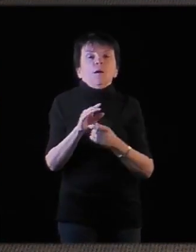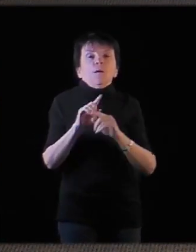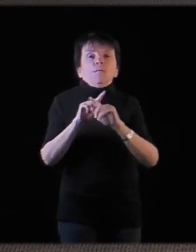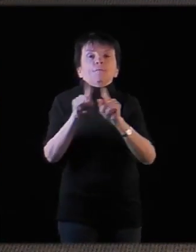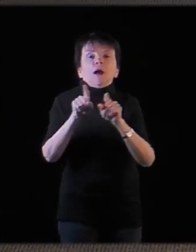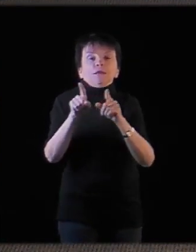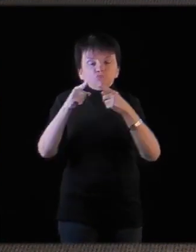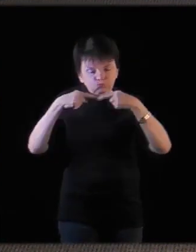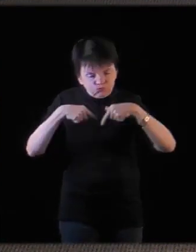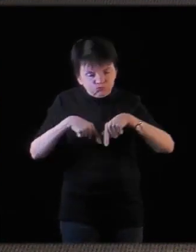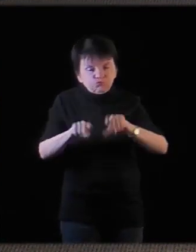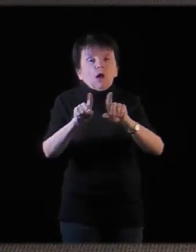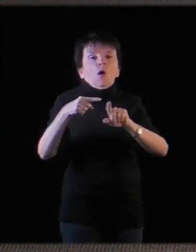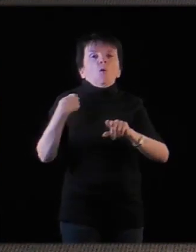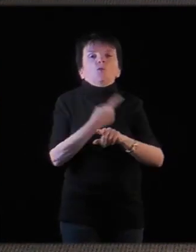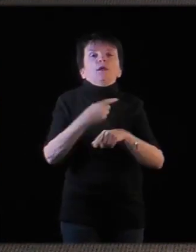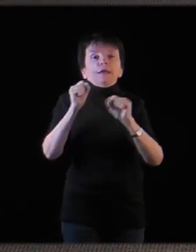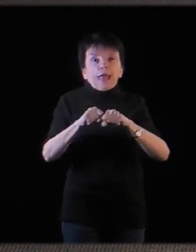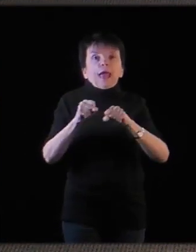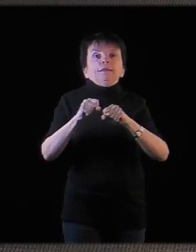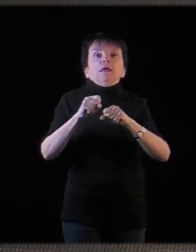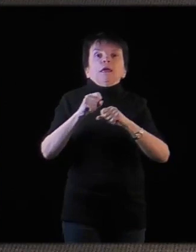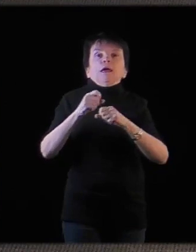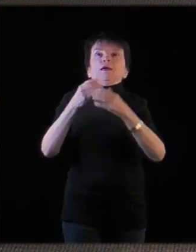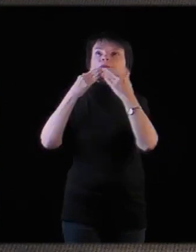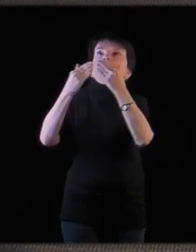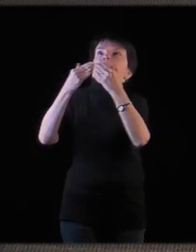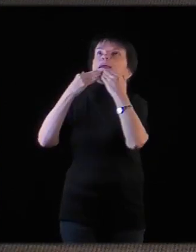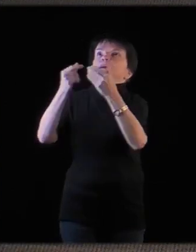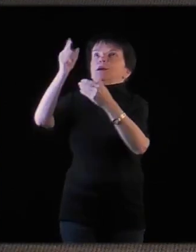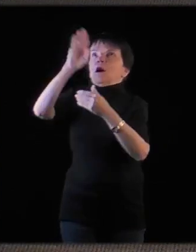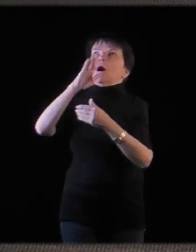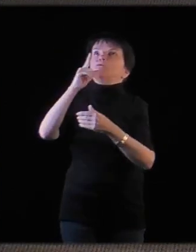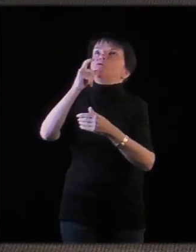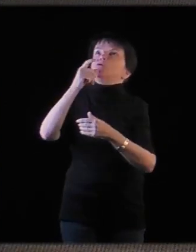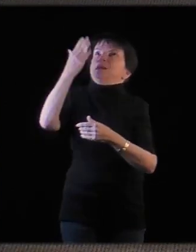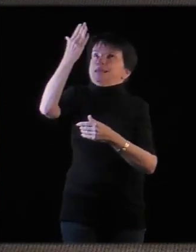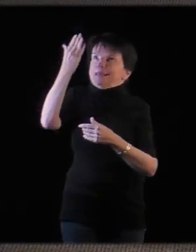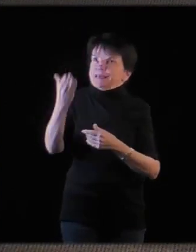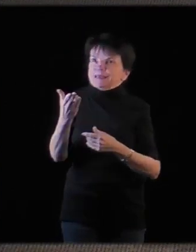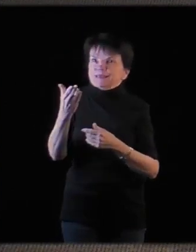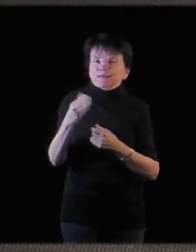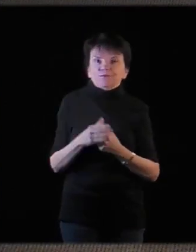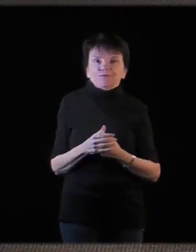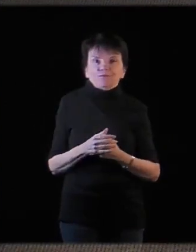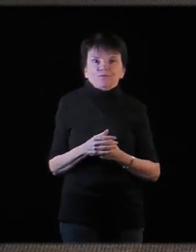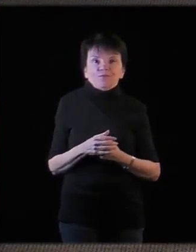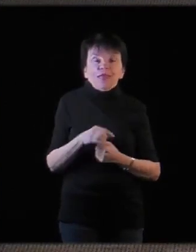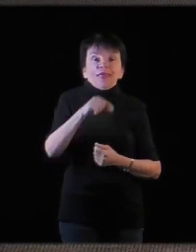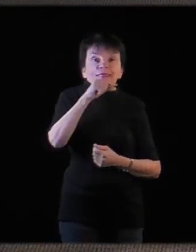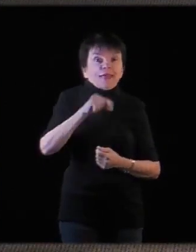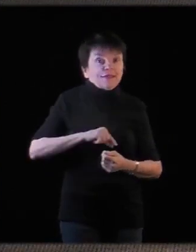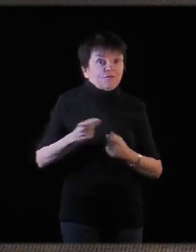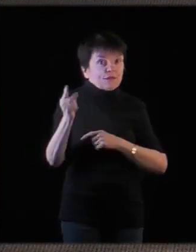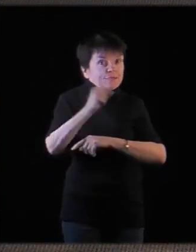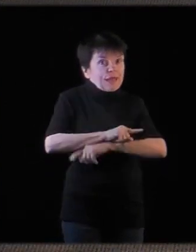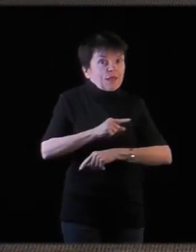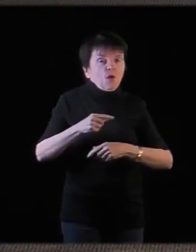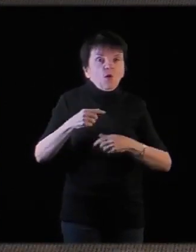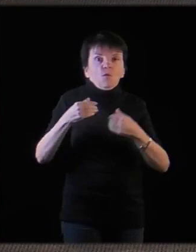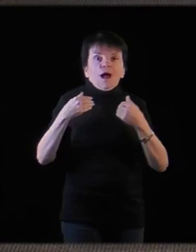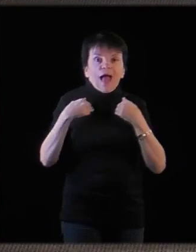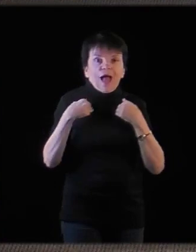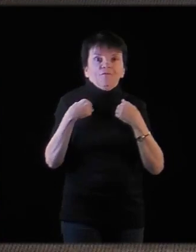God is. On Thanksgiving Day, we're going to have an amazing outreach that will take place, touching